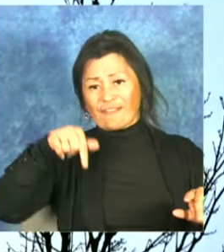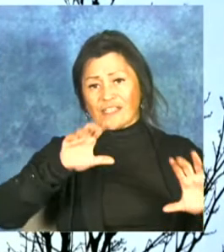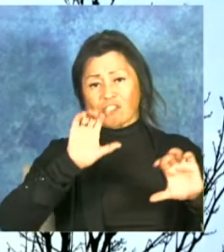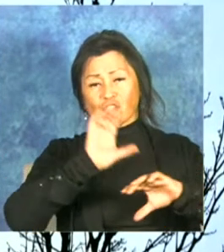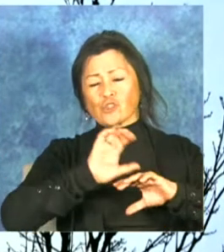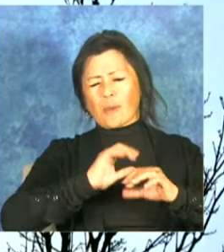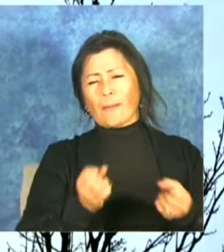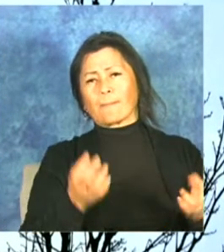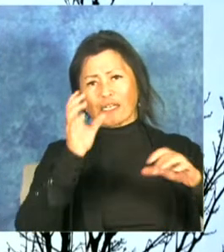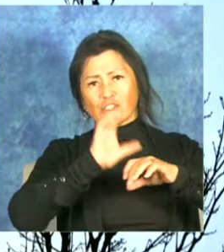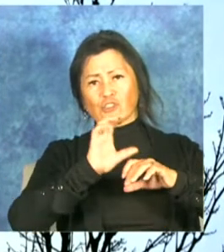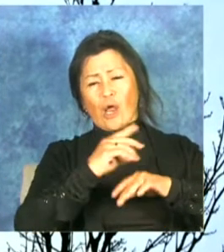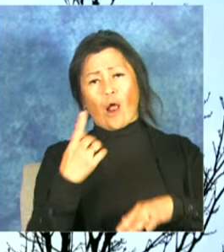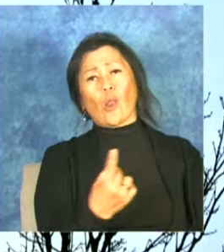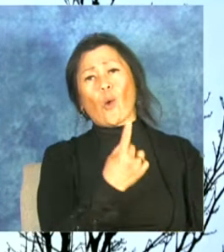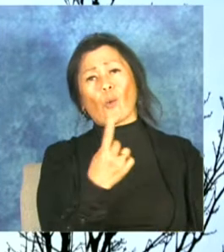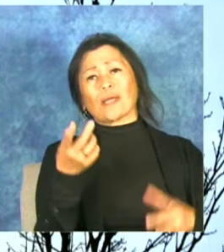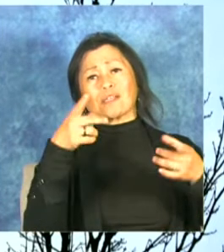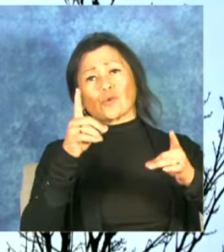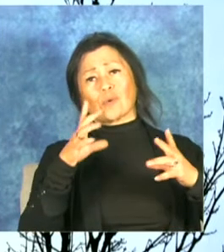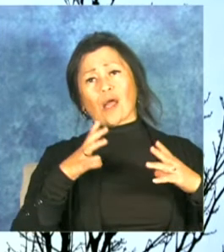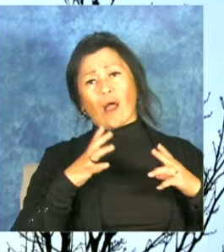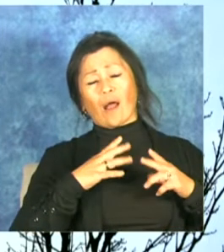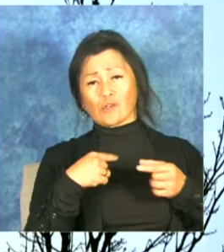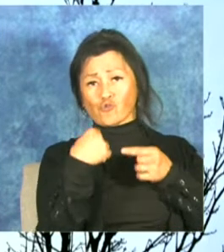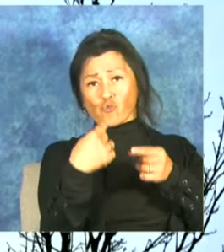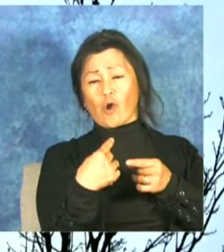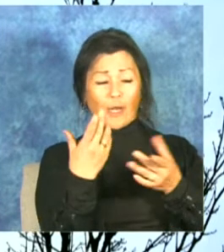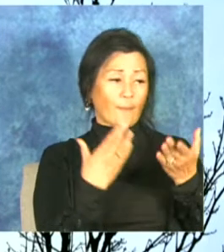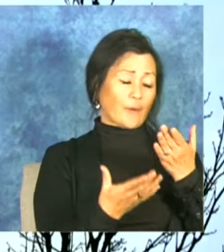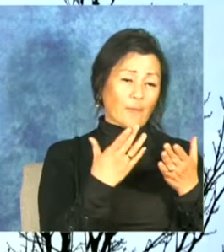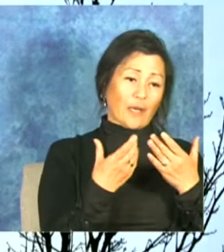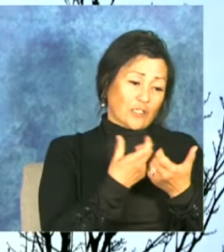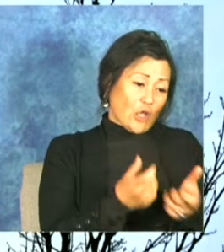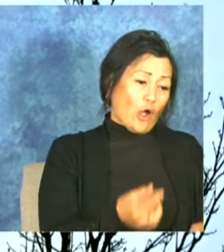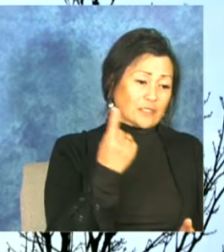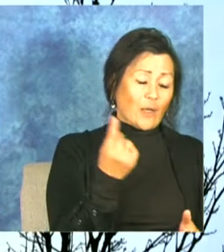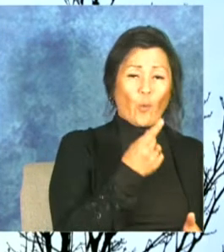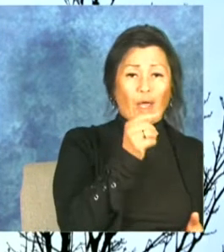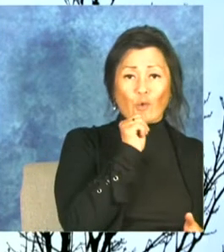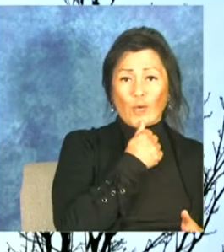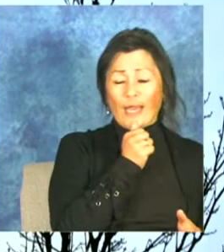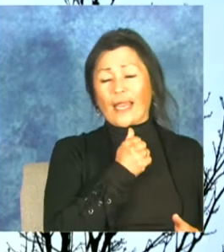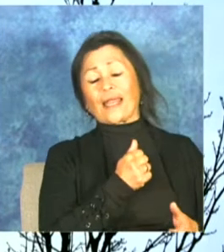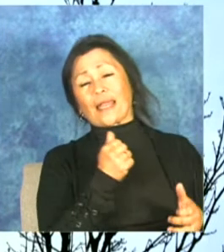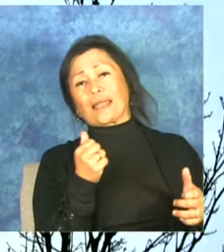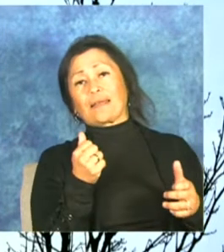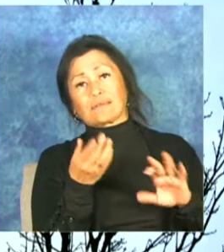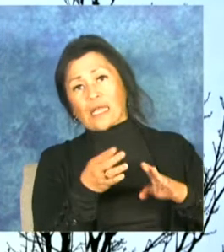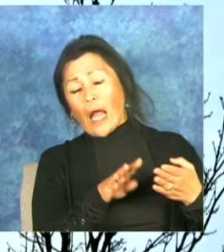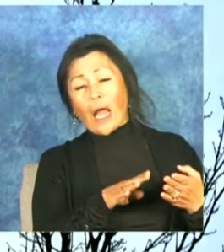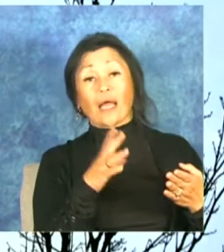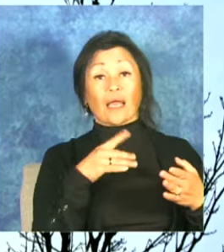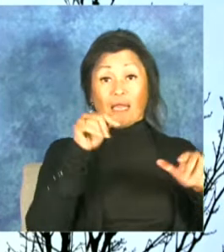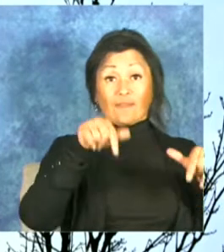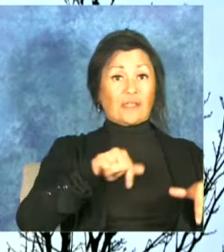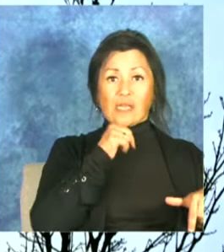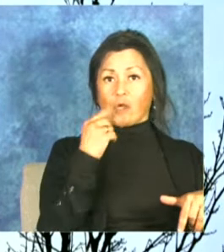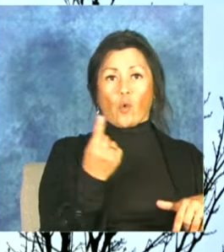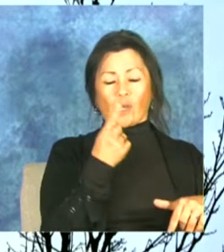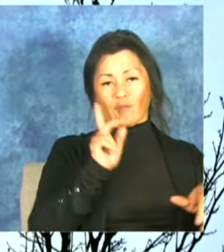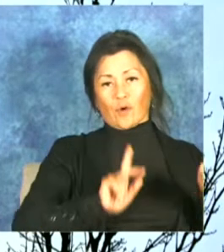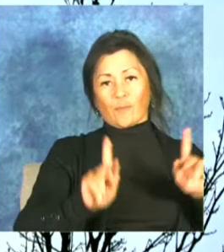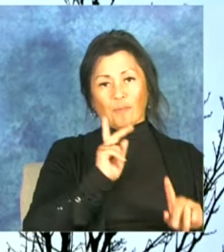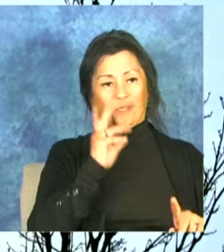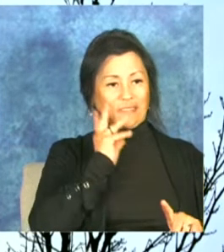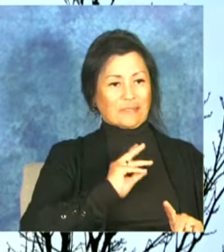many churches out there, that are lonely around the holidays. They're struggling. Maybe they've lost someone in their family, whatever it may be. This isn't just for people